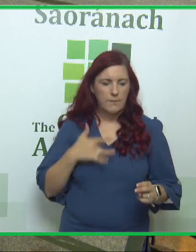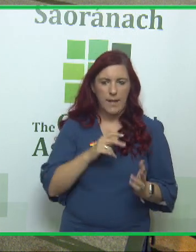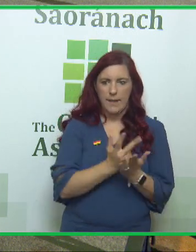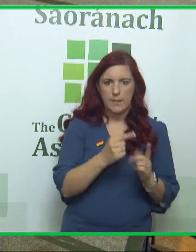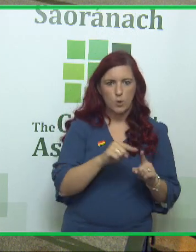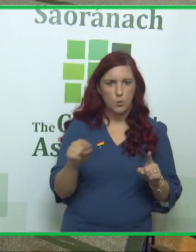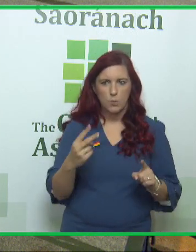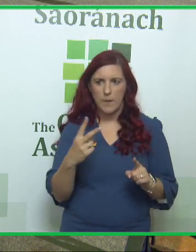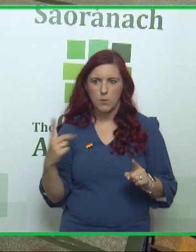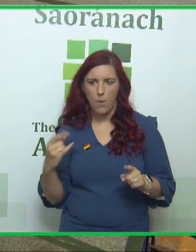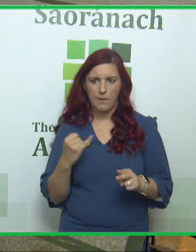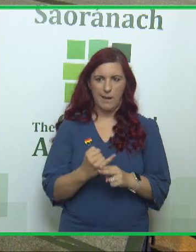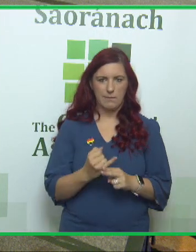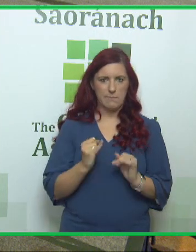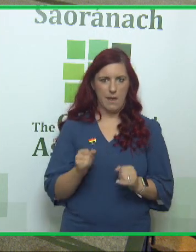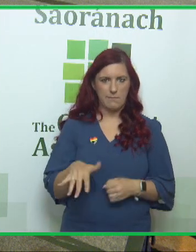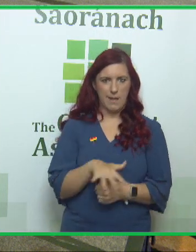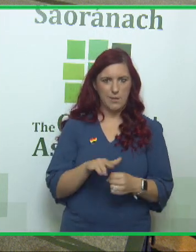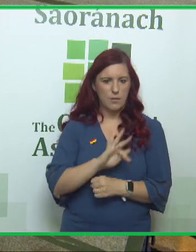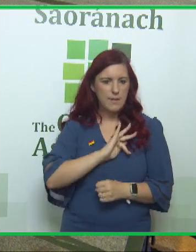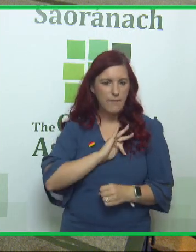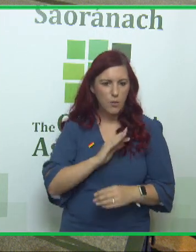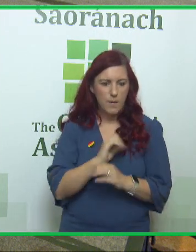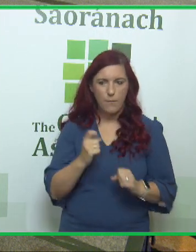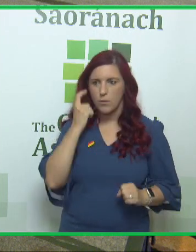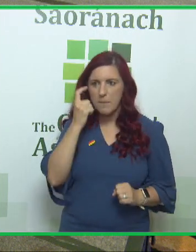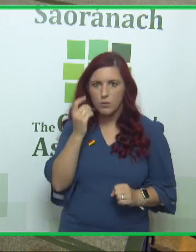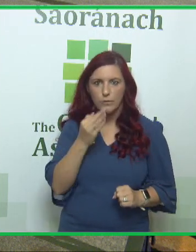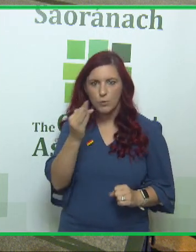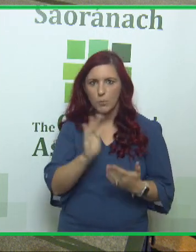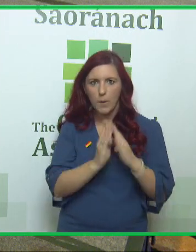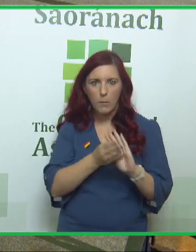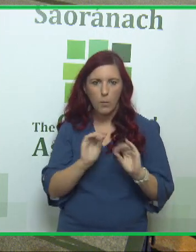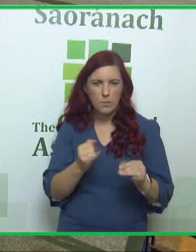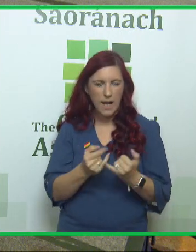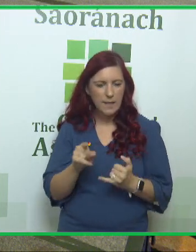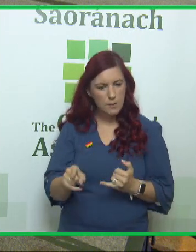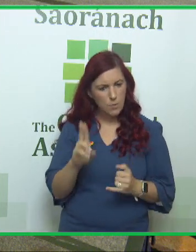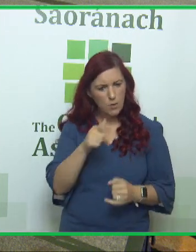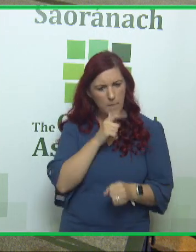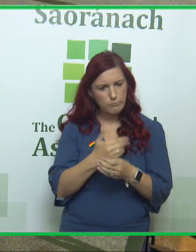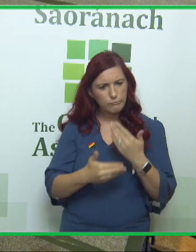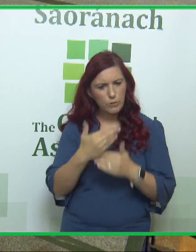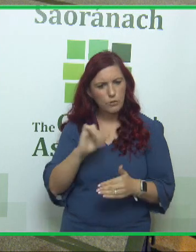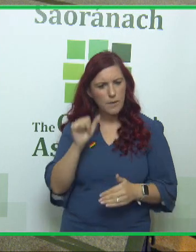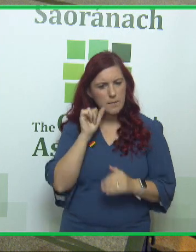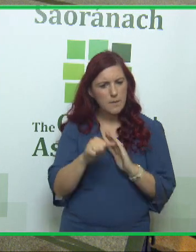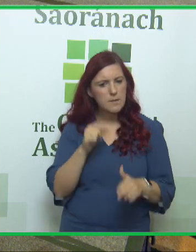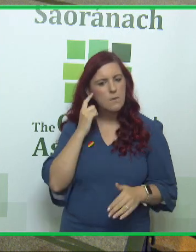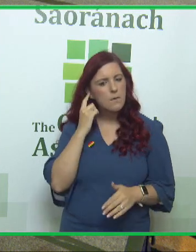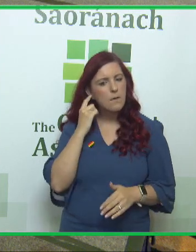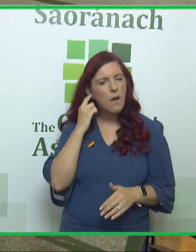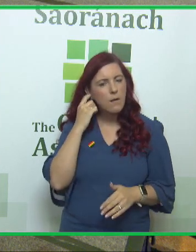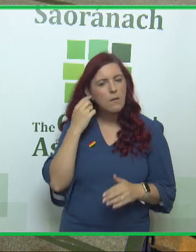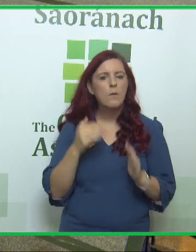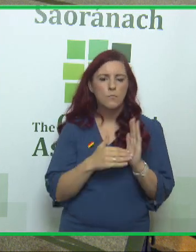other things, in a place where most of us would never imagine. Can you just talk us through your experience? Yeah, well, my experience would have